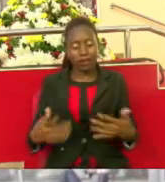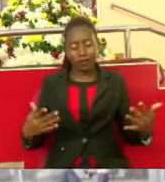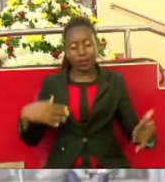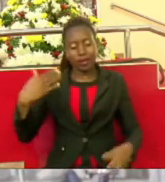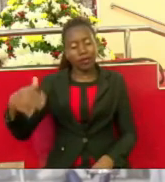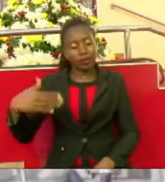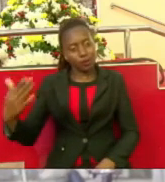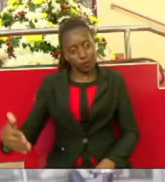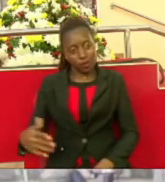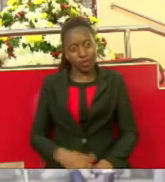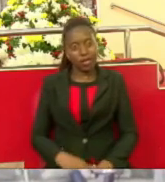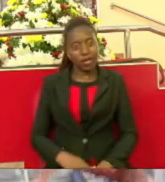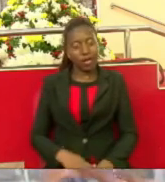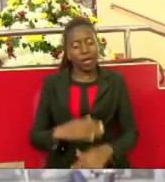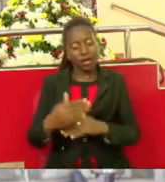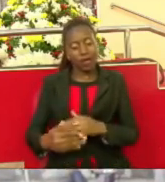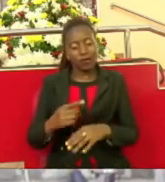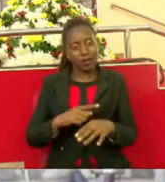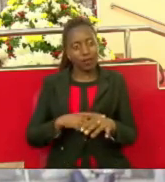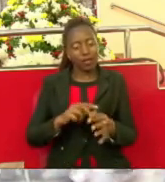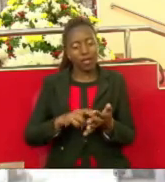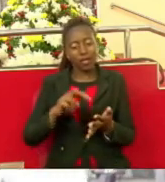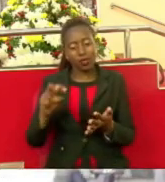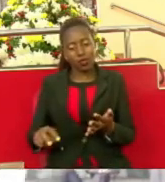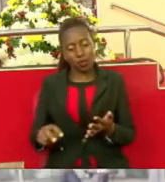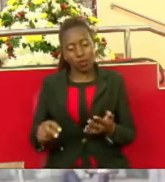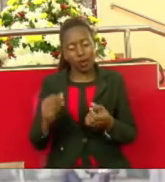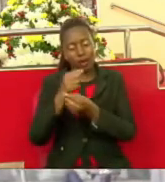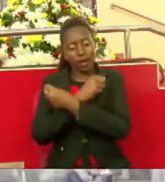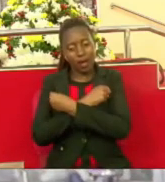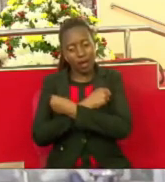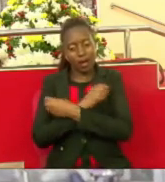And once I drop her, I would lay my hands on her and pray for her.